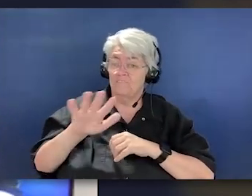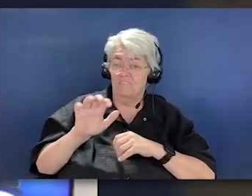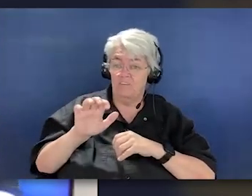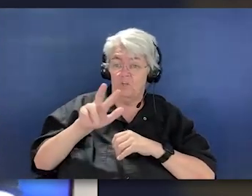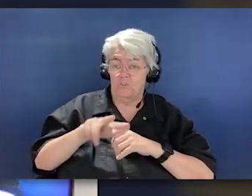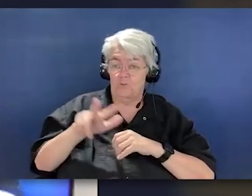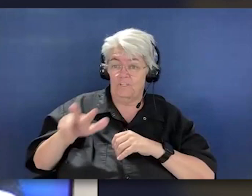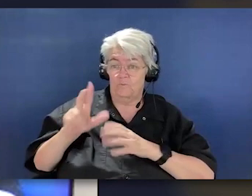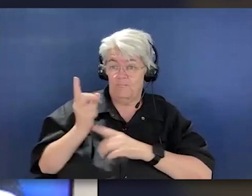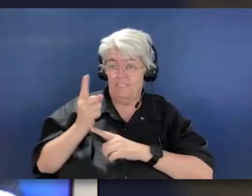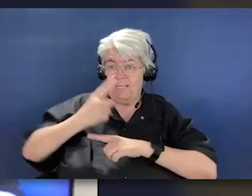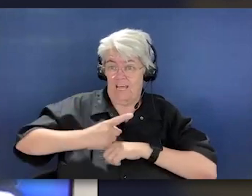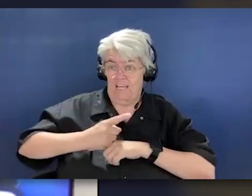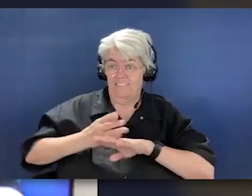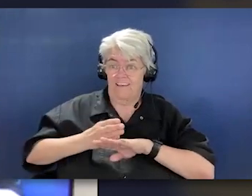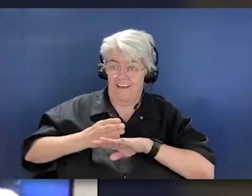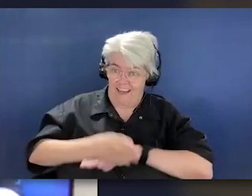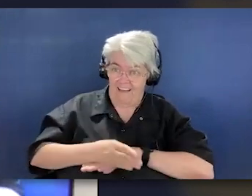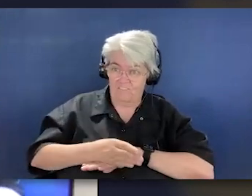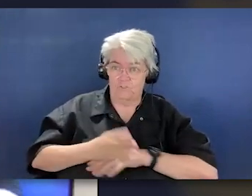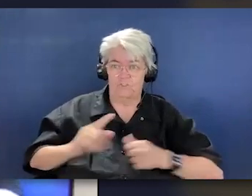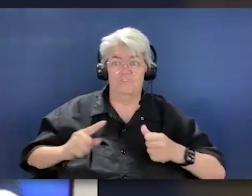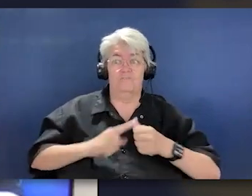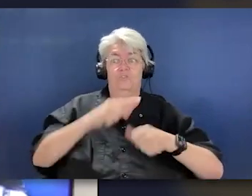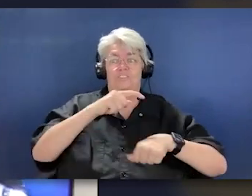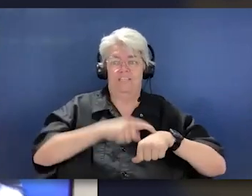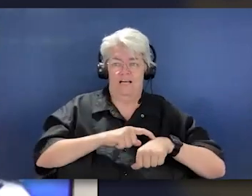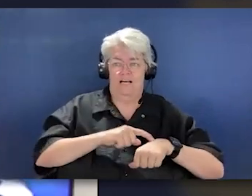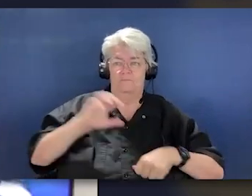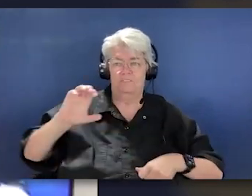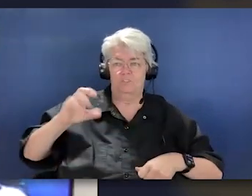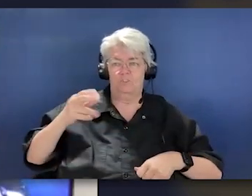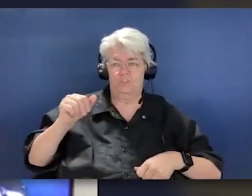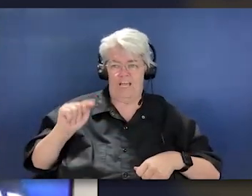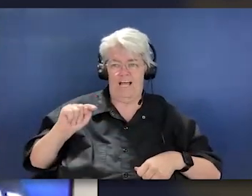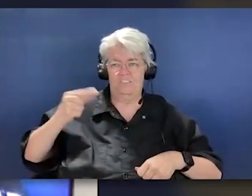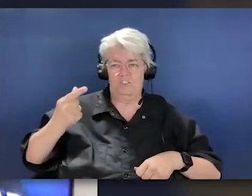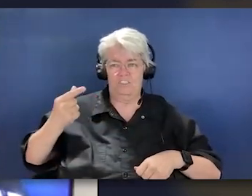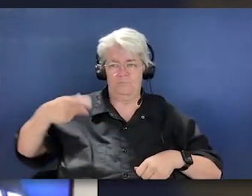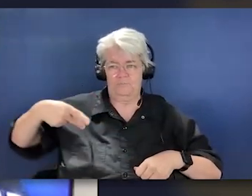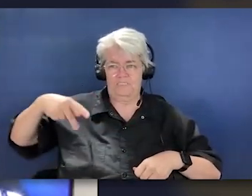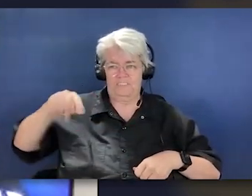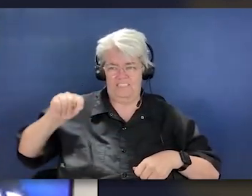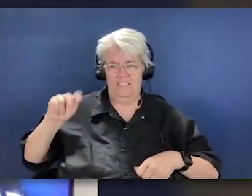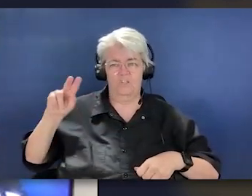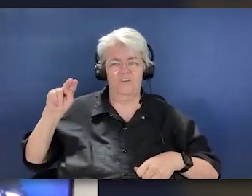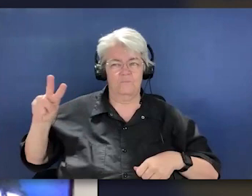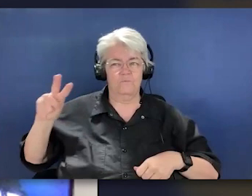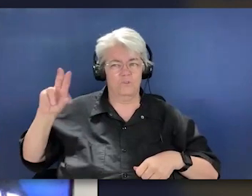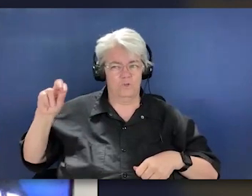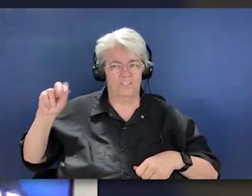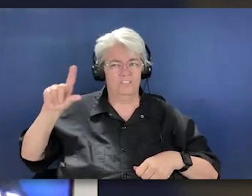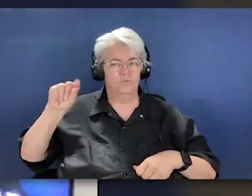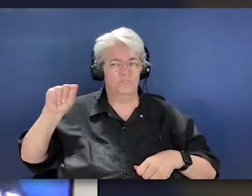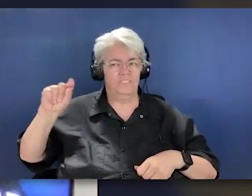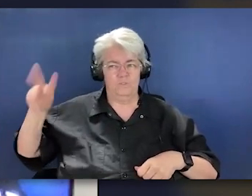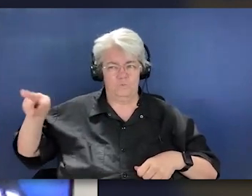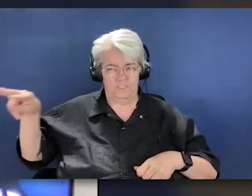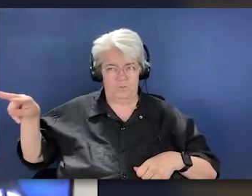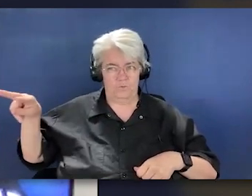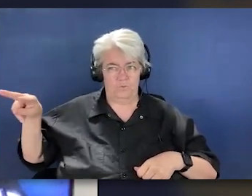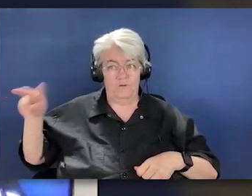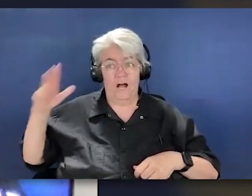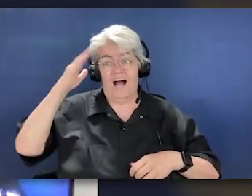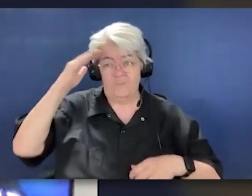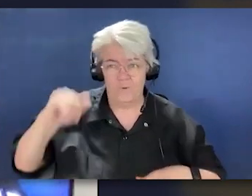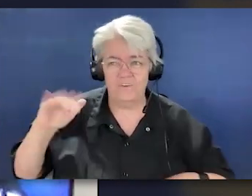days since the public release of ChatGPT on November 30th, 2022. And I know that because